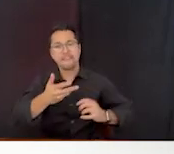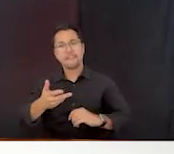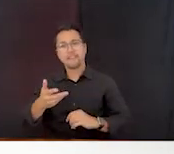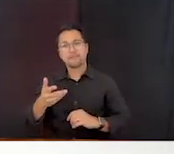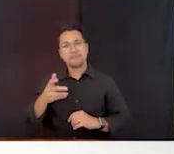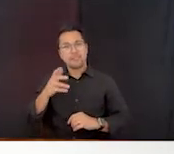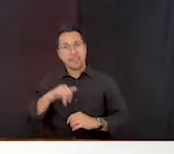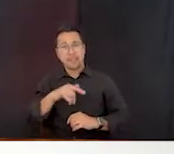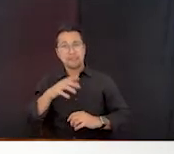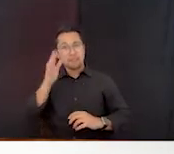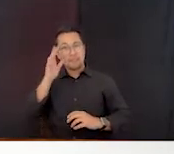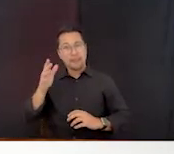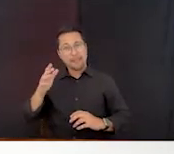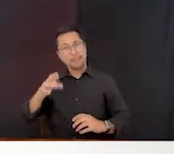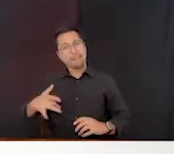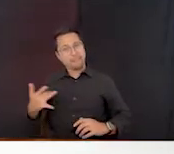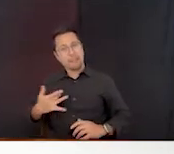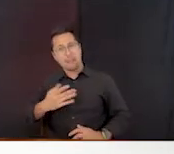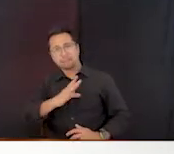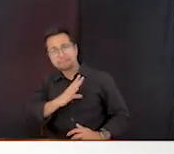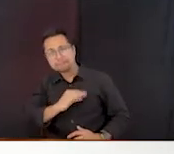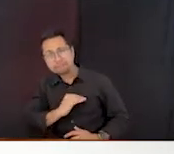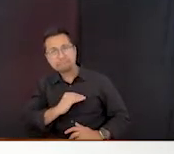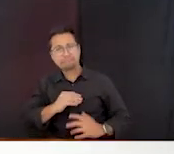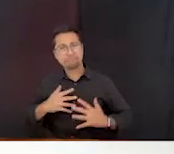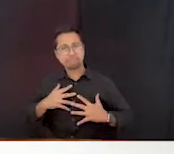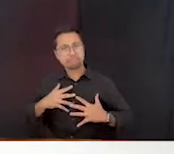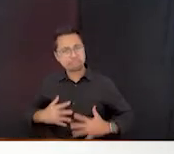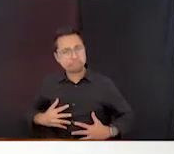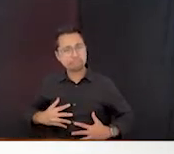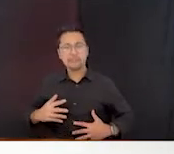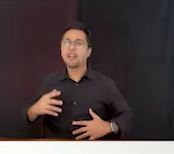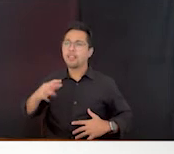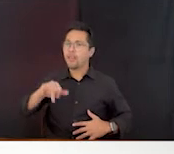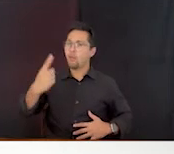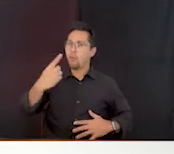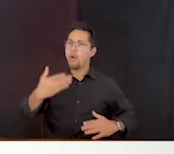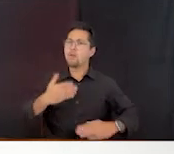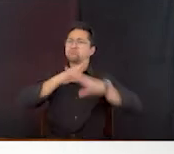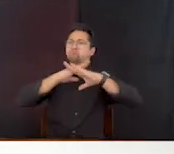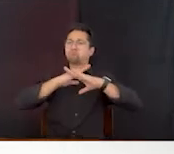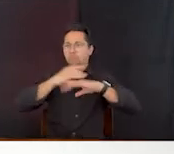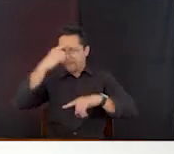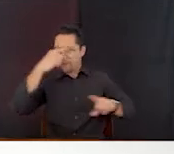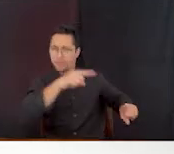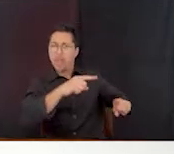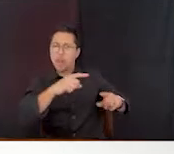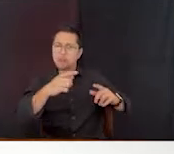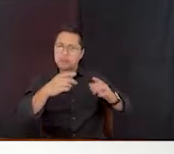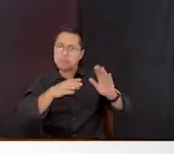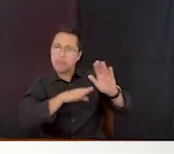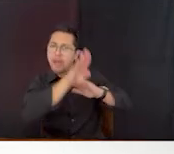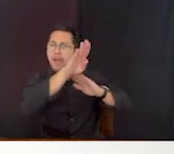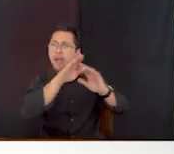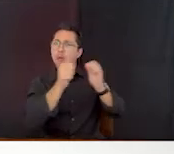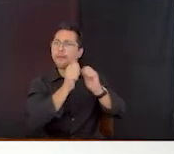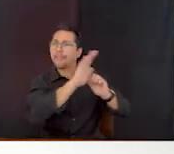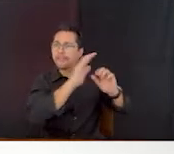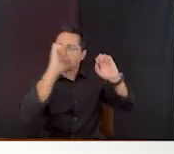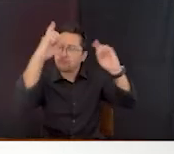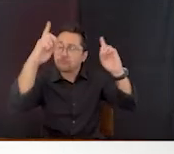well. And in fact, the expectation of awkward social encounters and devaluation because